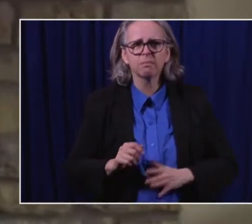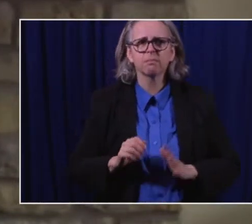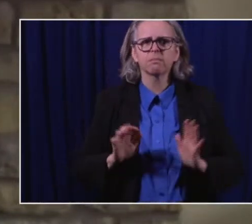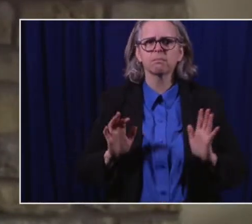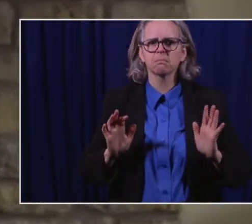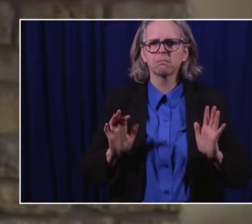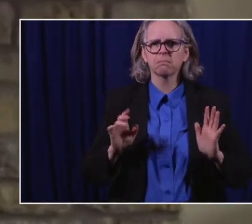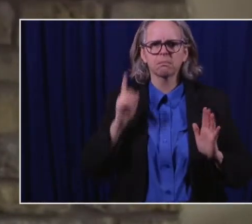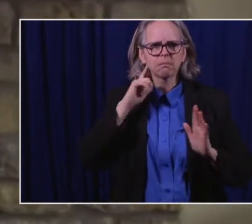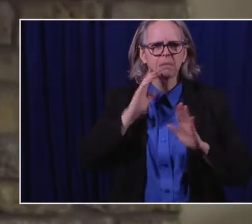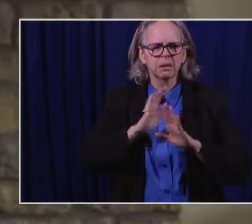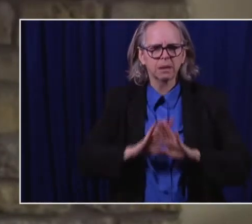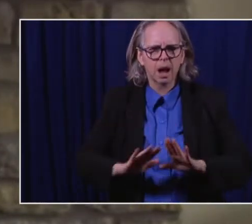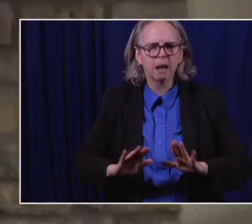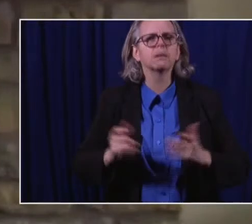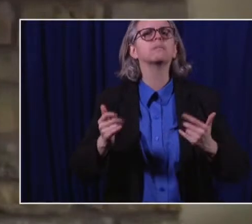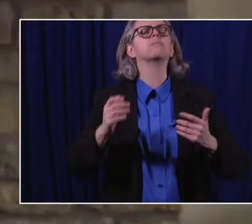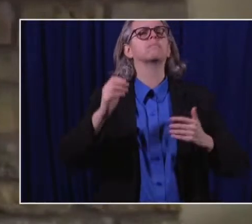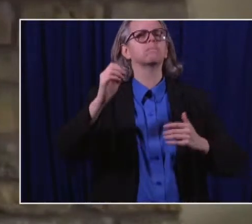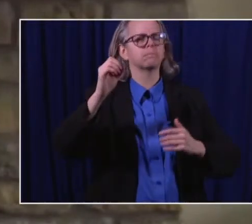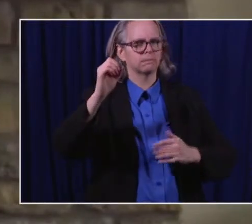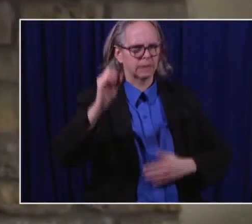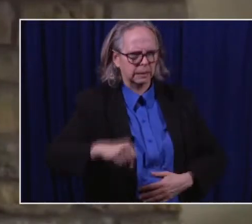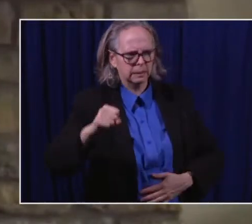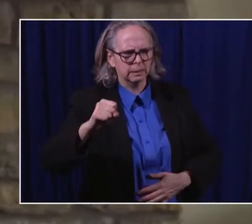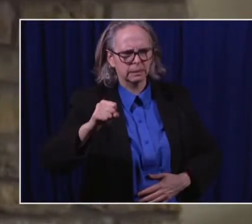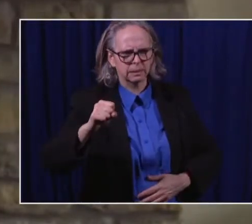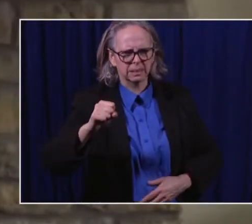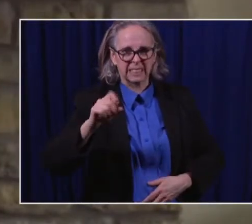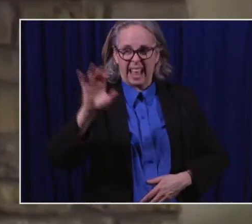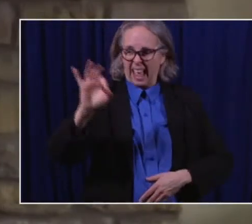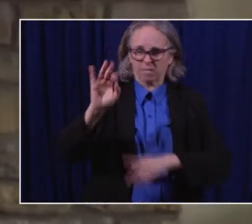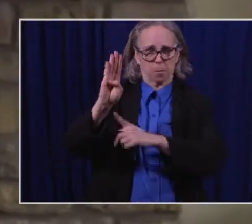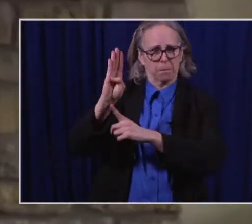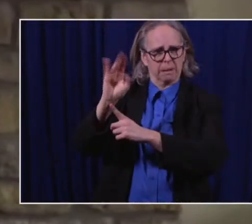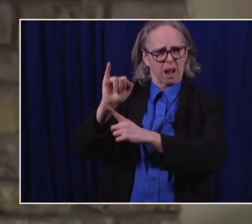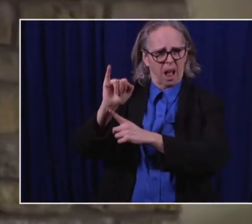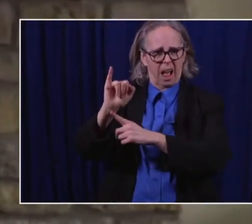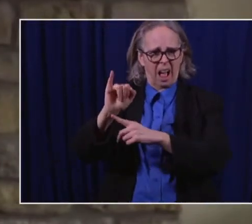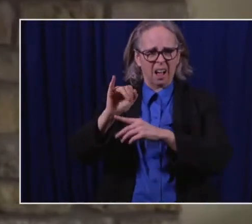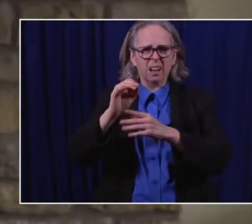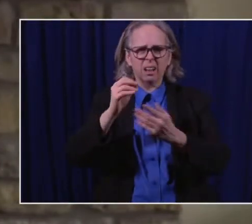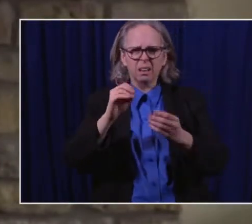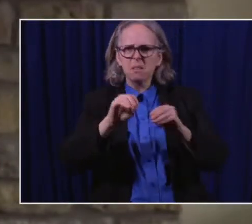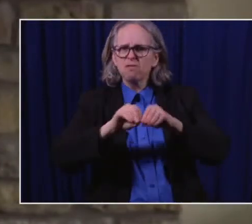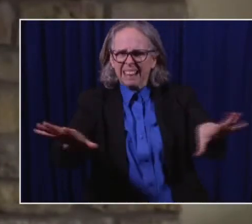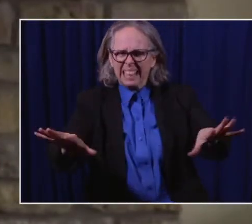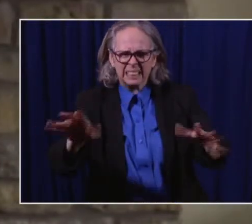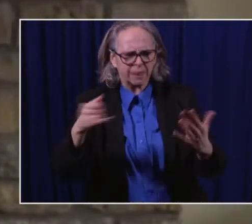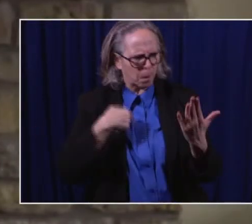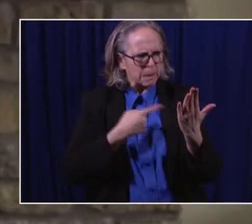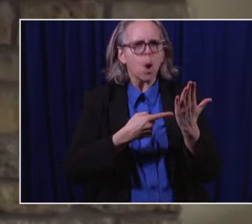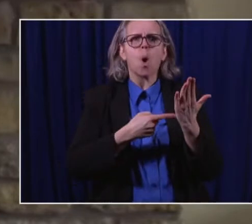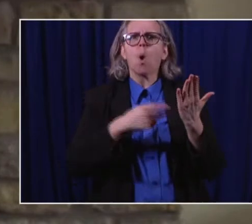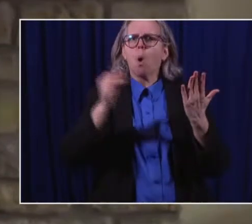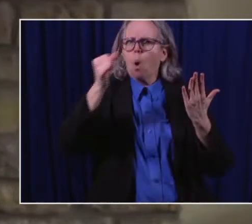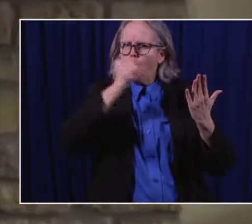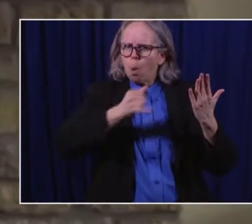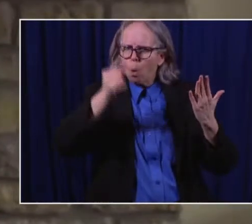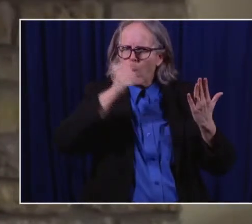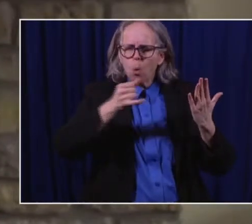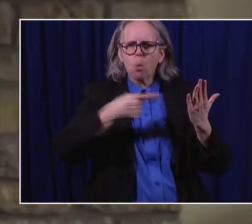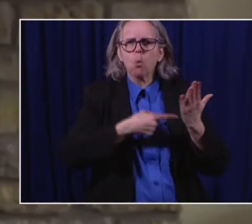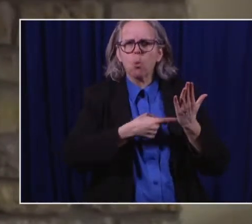you know, if you look at what the FBI put out this week, what was put out, briefings that our team has received,